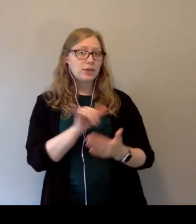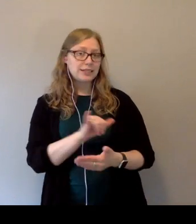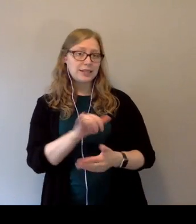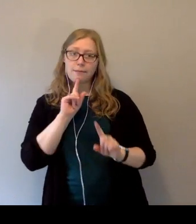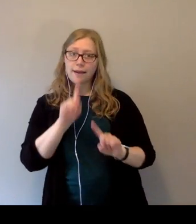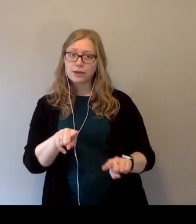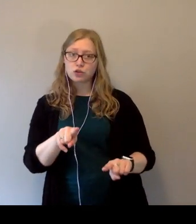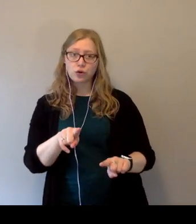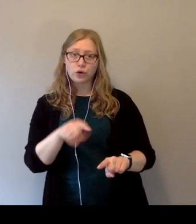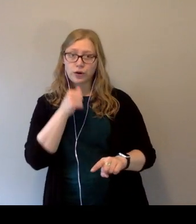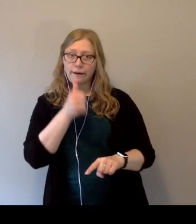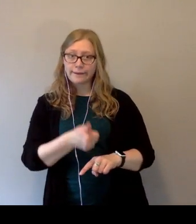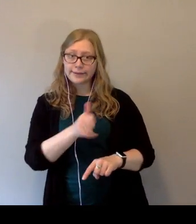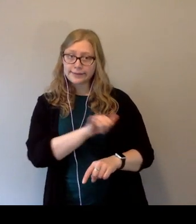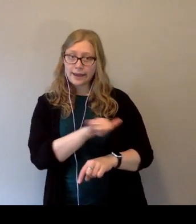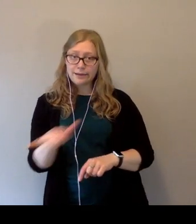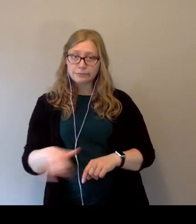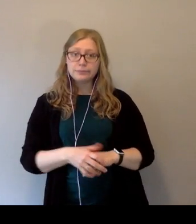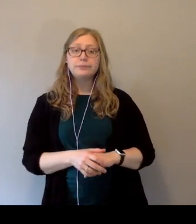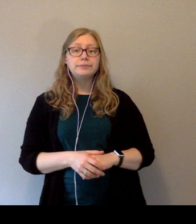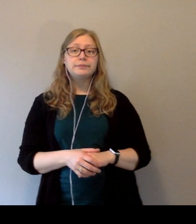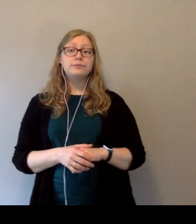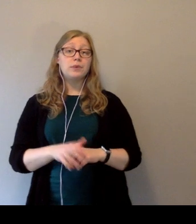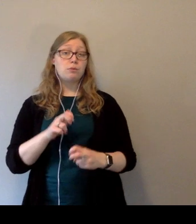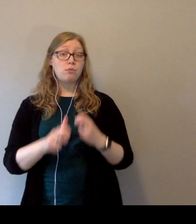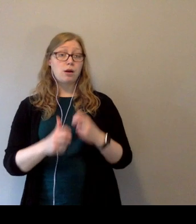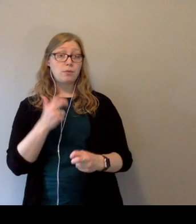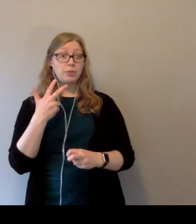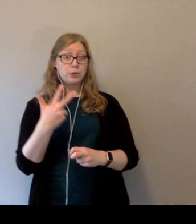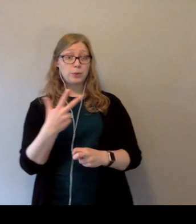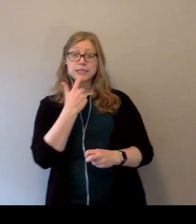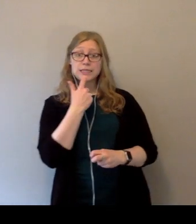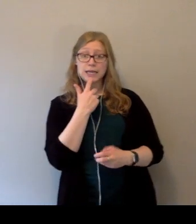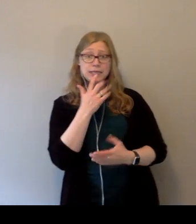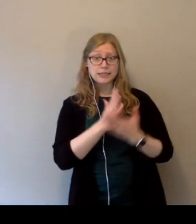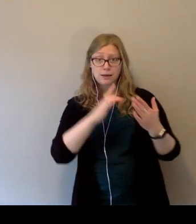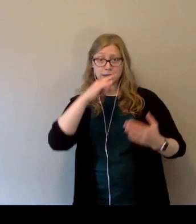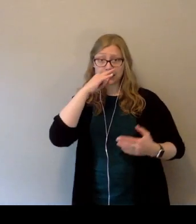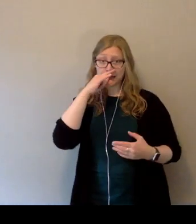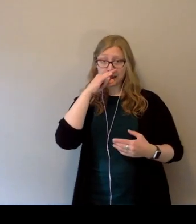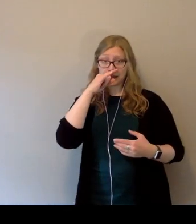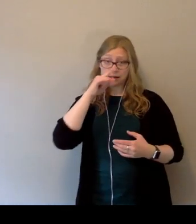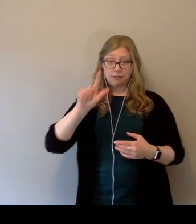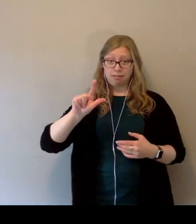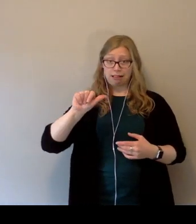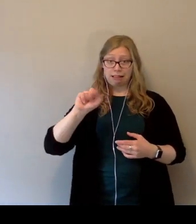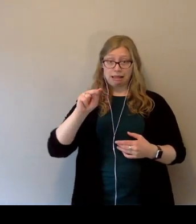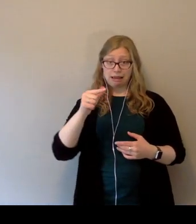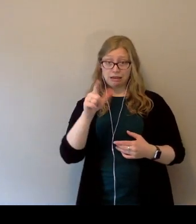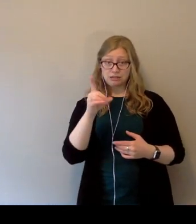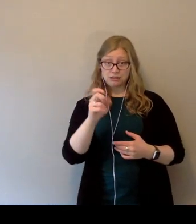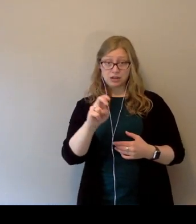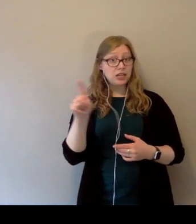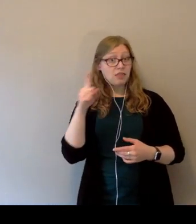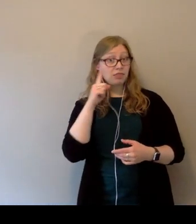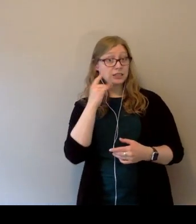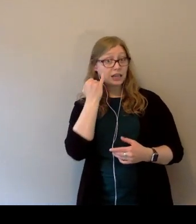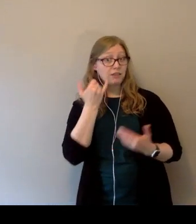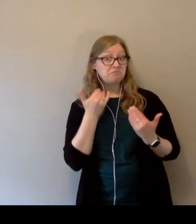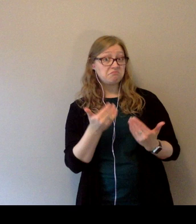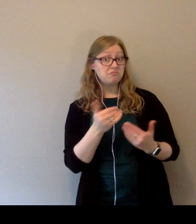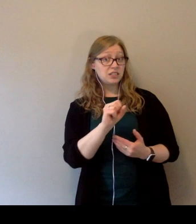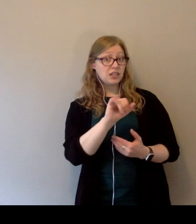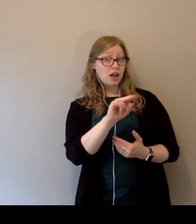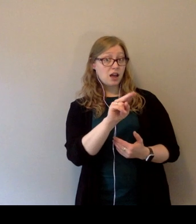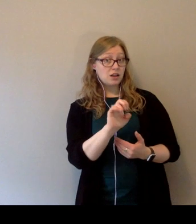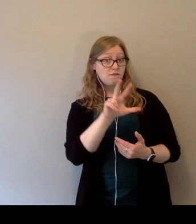So problem 3A asks, says some kid Langdon thinks that if you take the sine of 30 degrees plus the sine